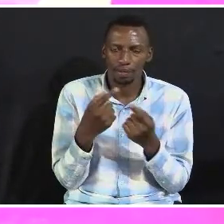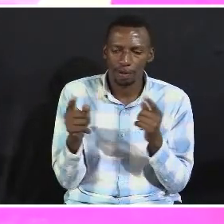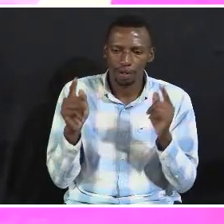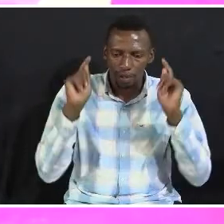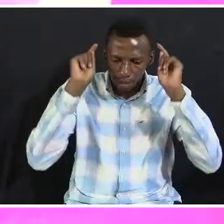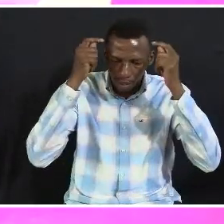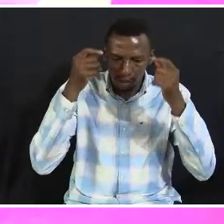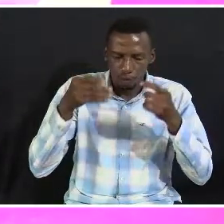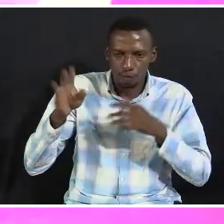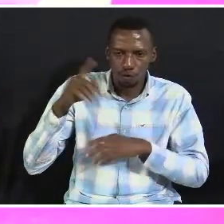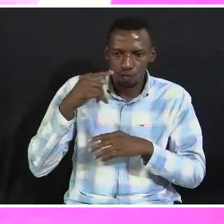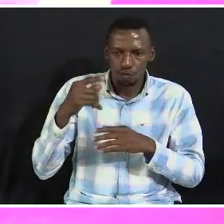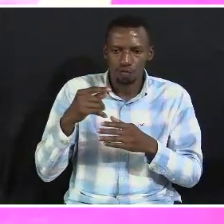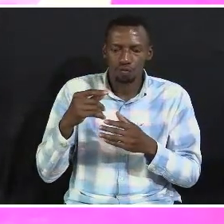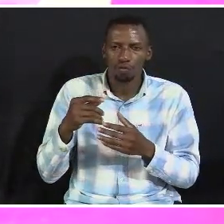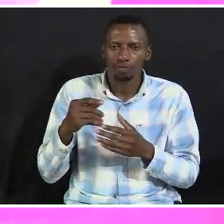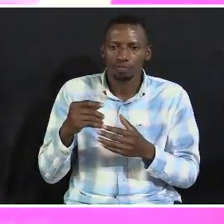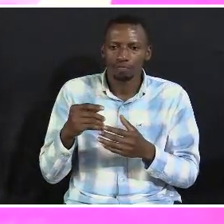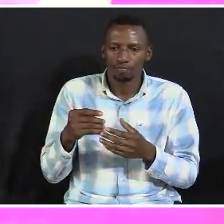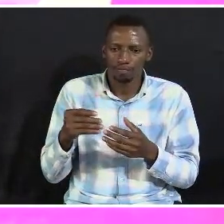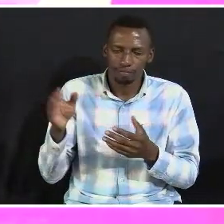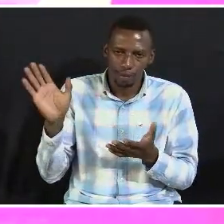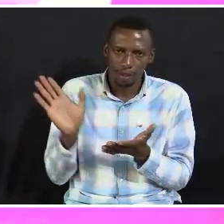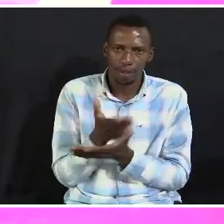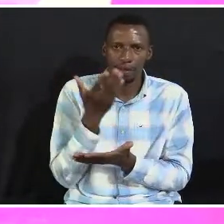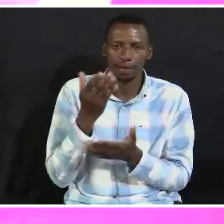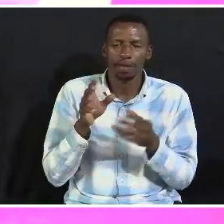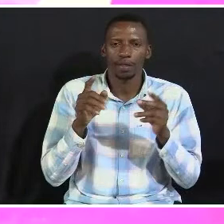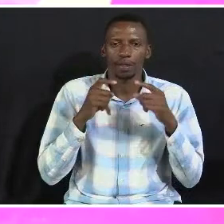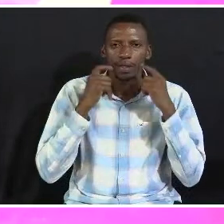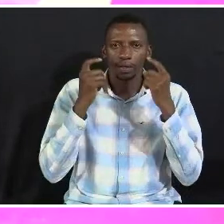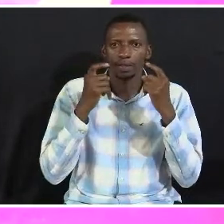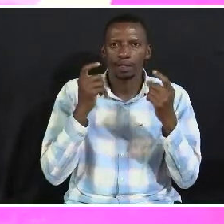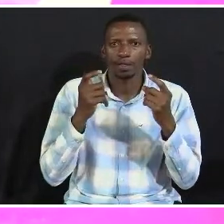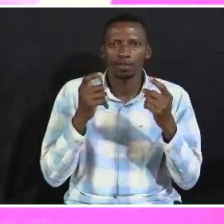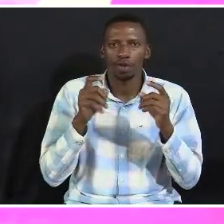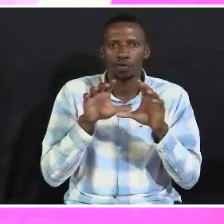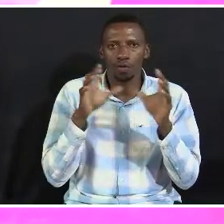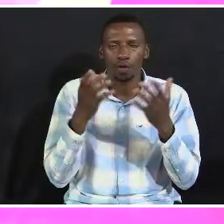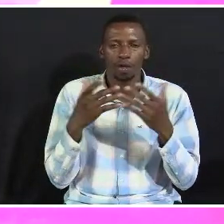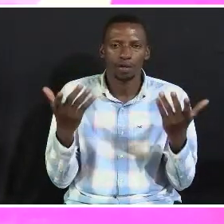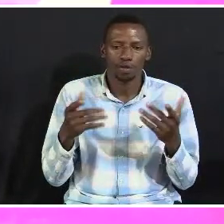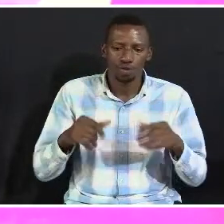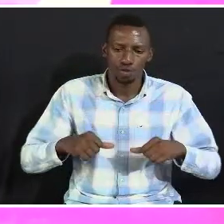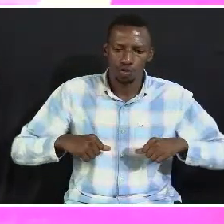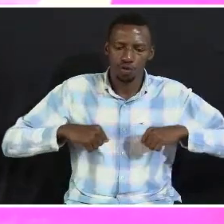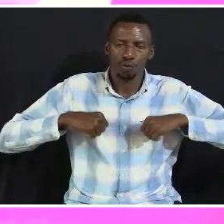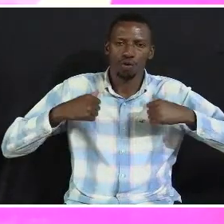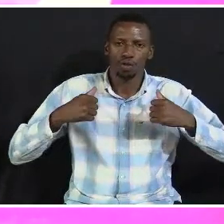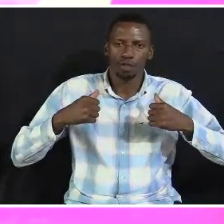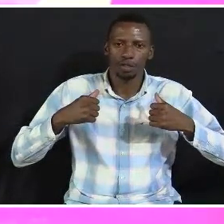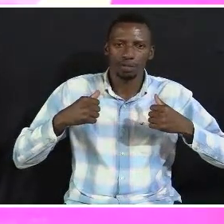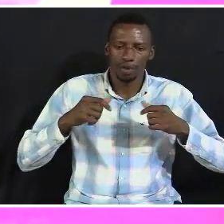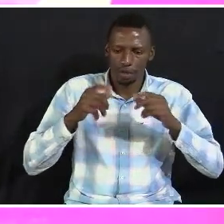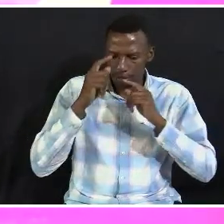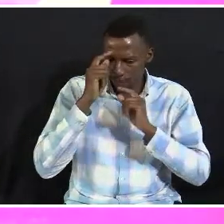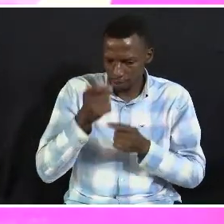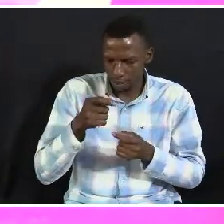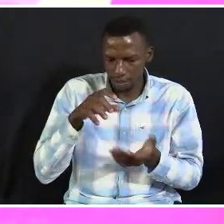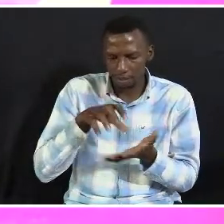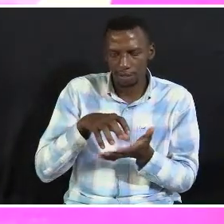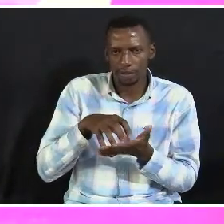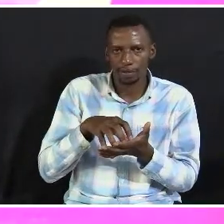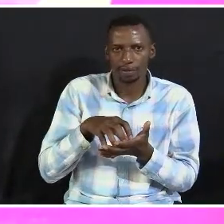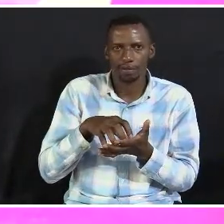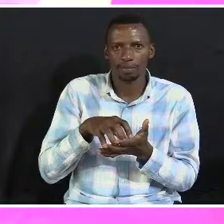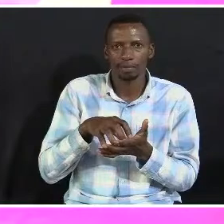of God who takes away the sin of the world? You boast of your respected status, reputation in society, but